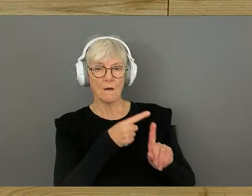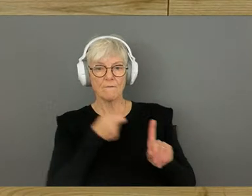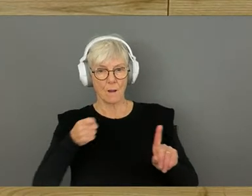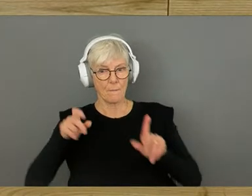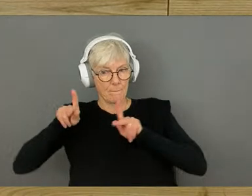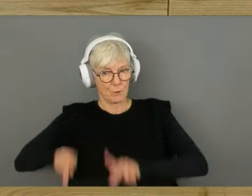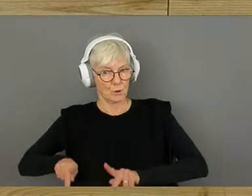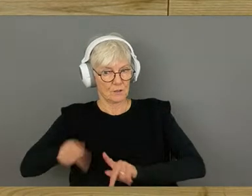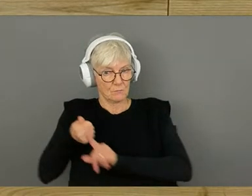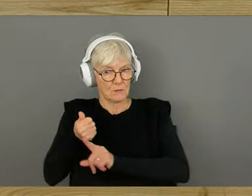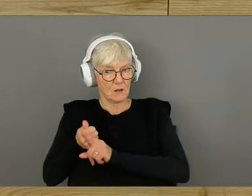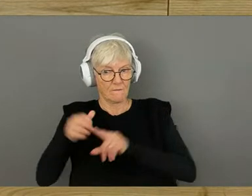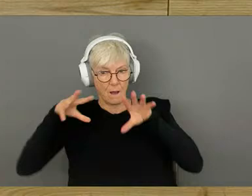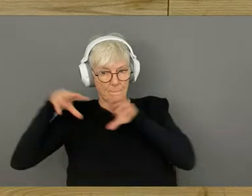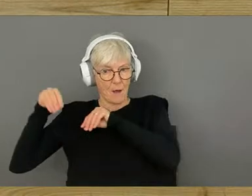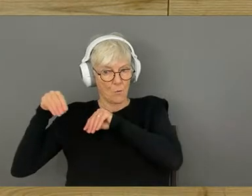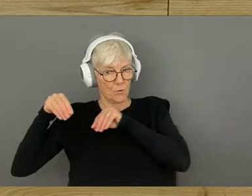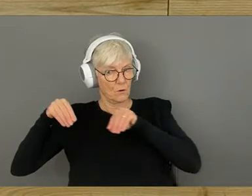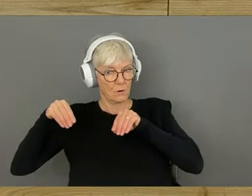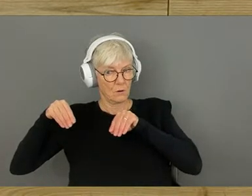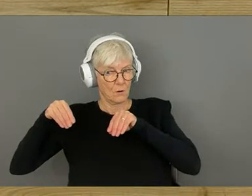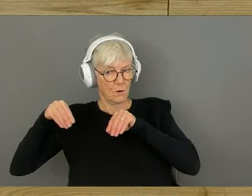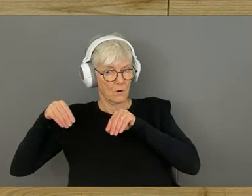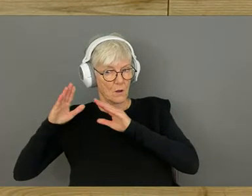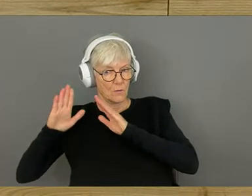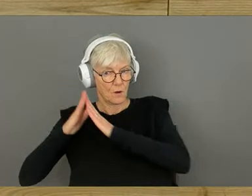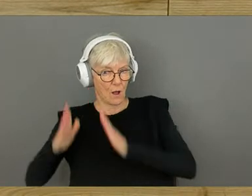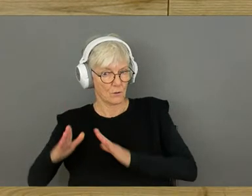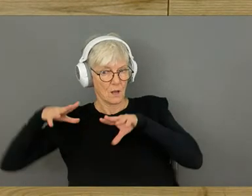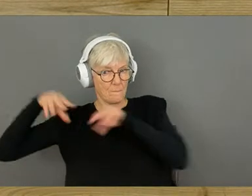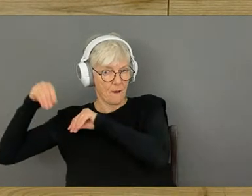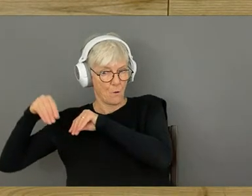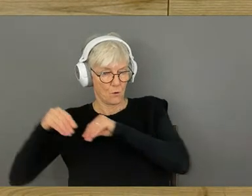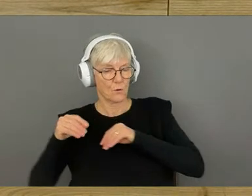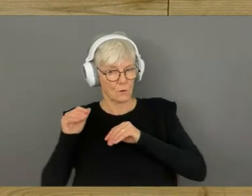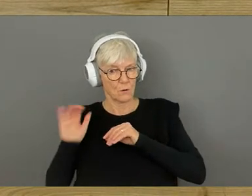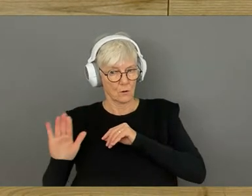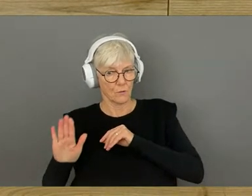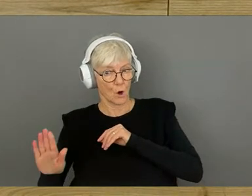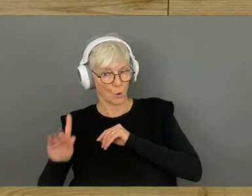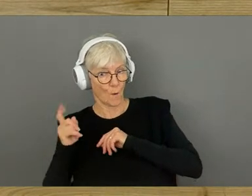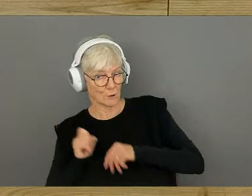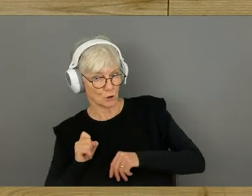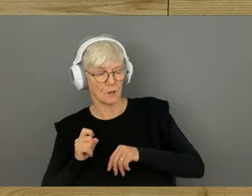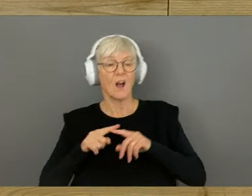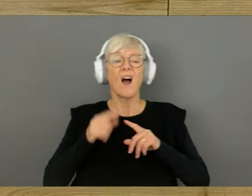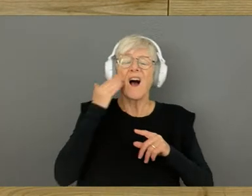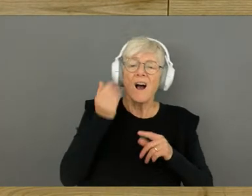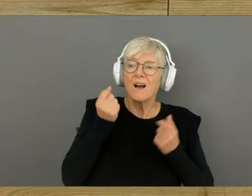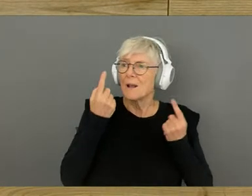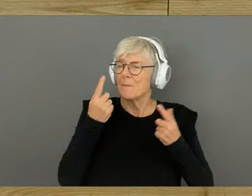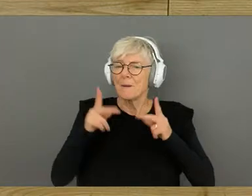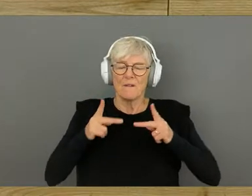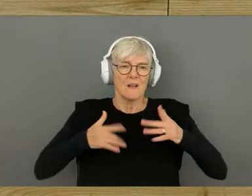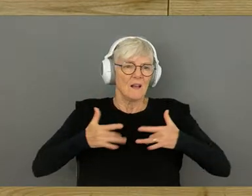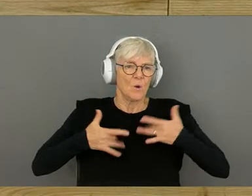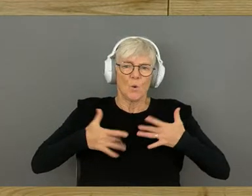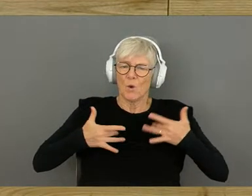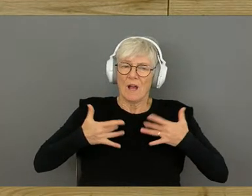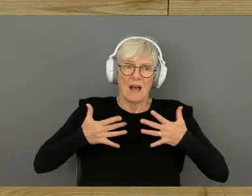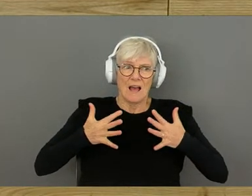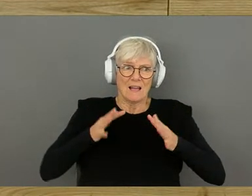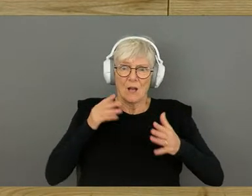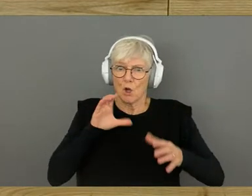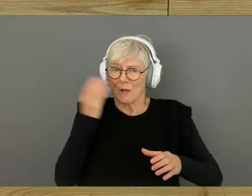right now. And I can appreciate that everybody, they're trying to keep their Christmas spirit alive, but frustration